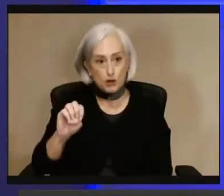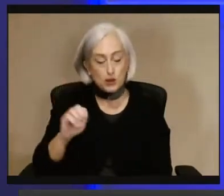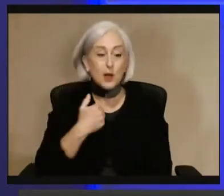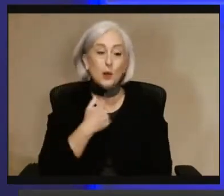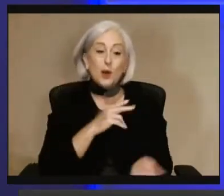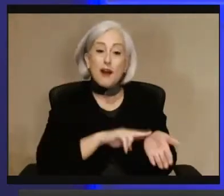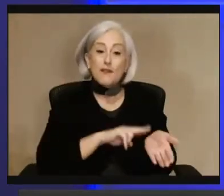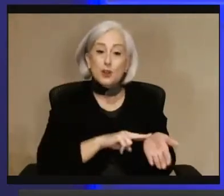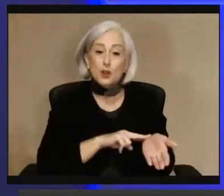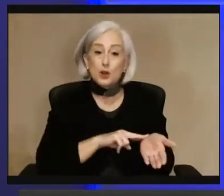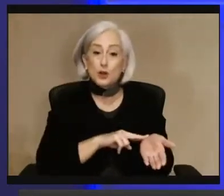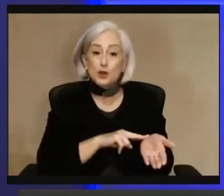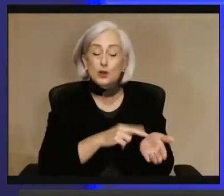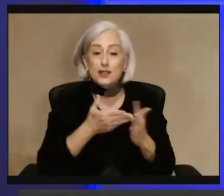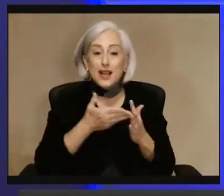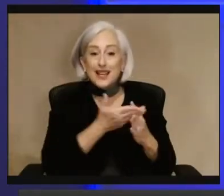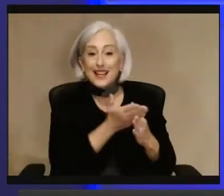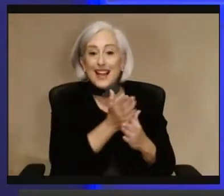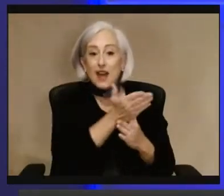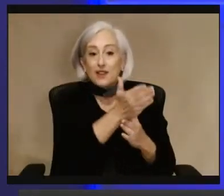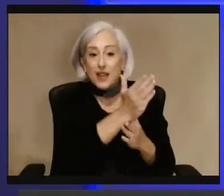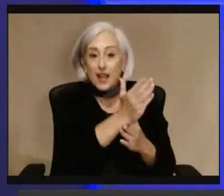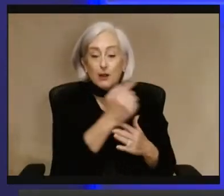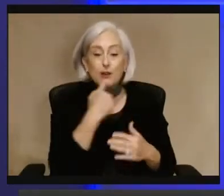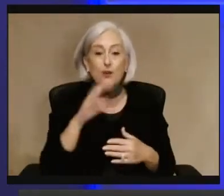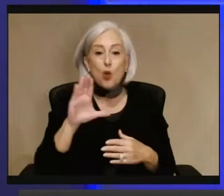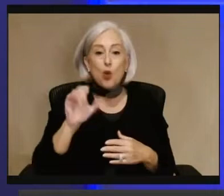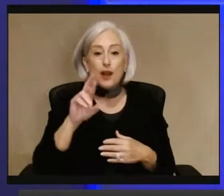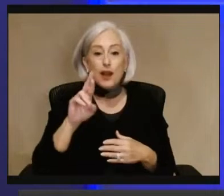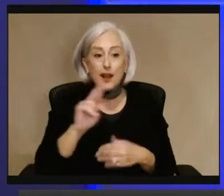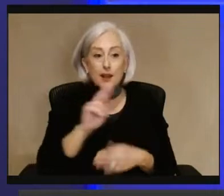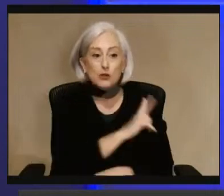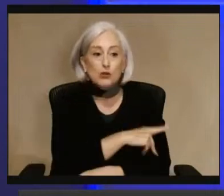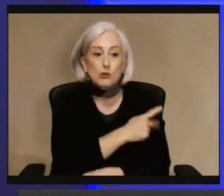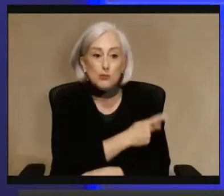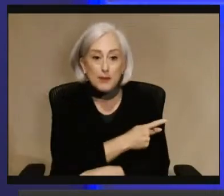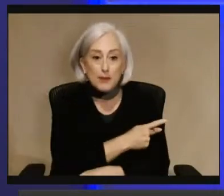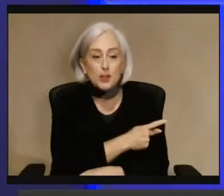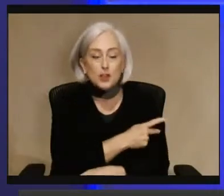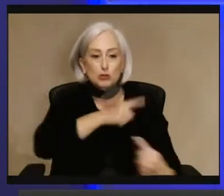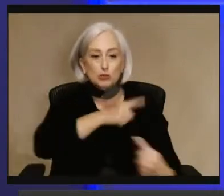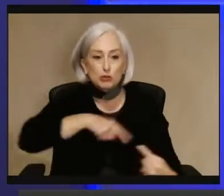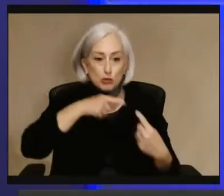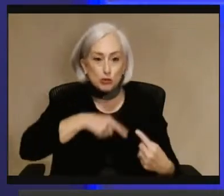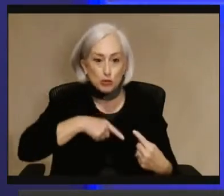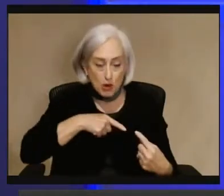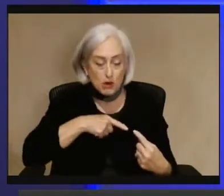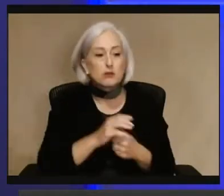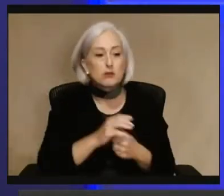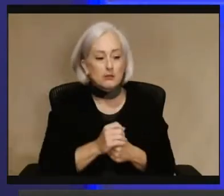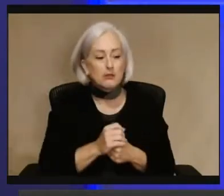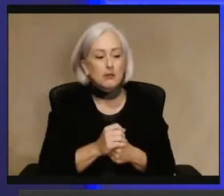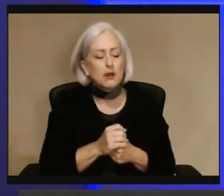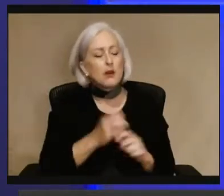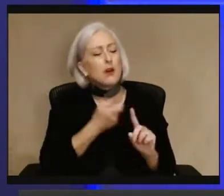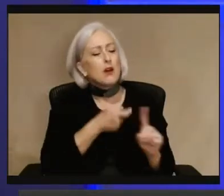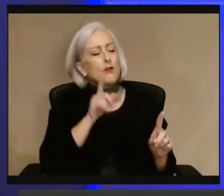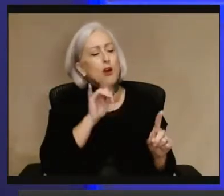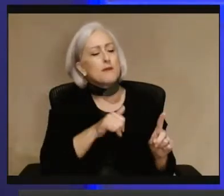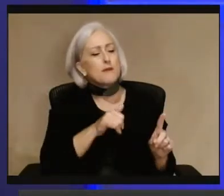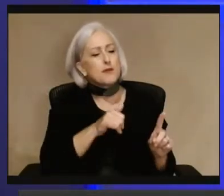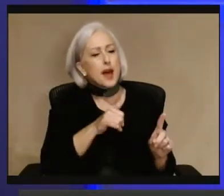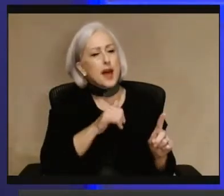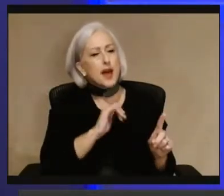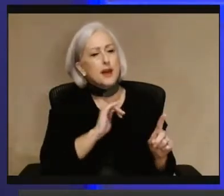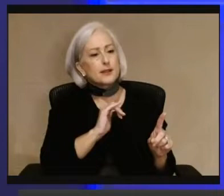support cancer patients that are struggling. And so the idea from the psychiatric team was